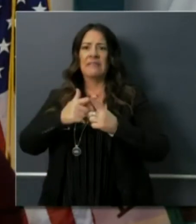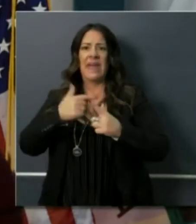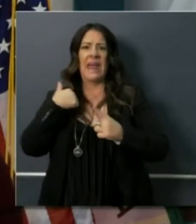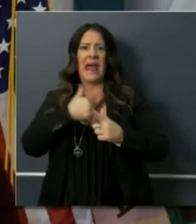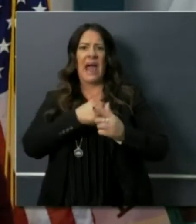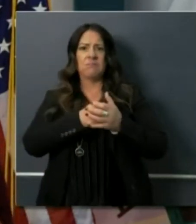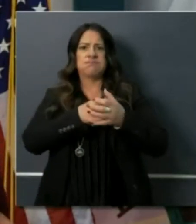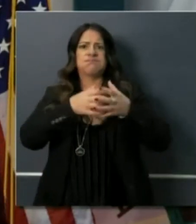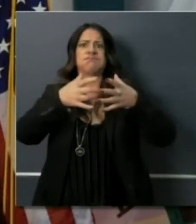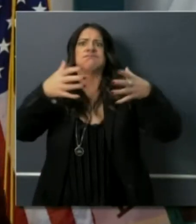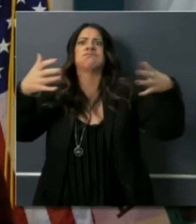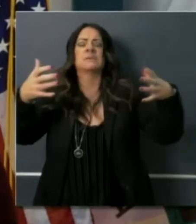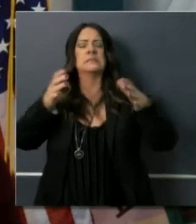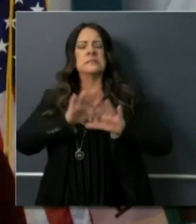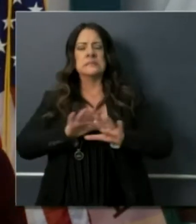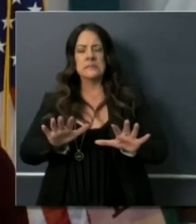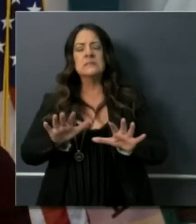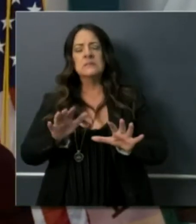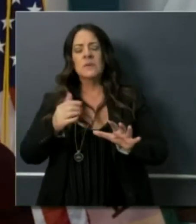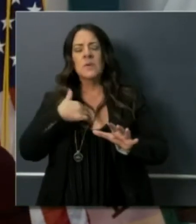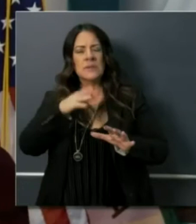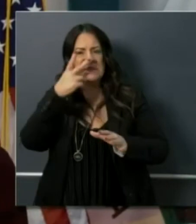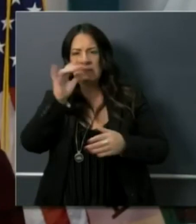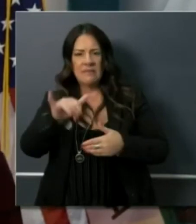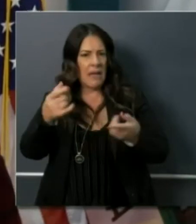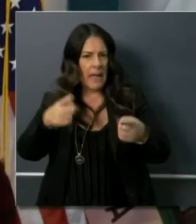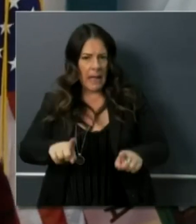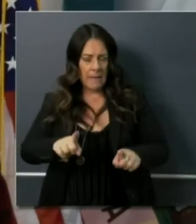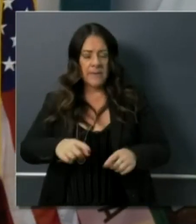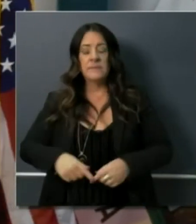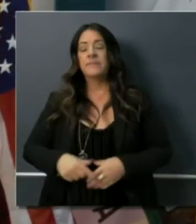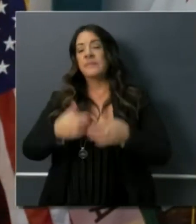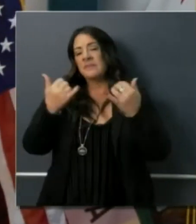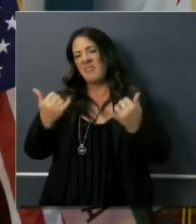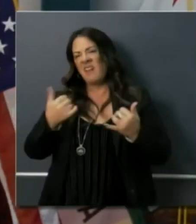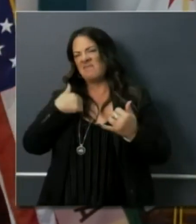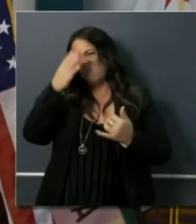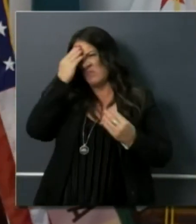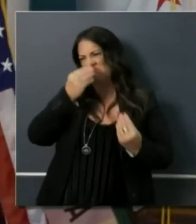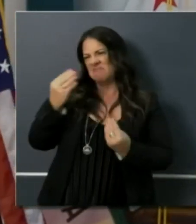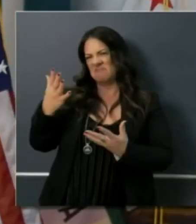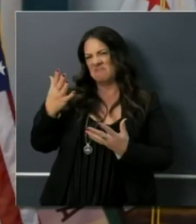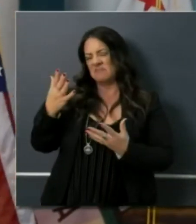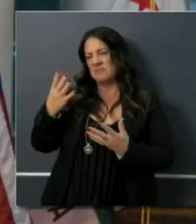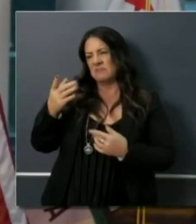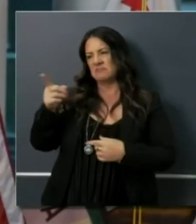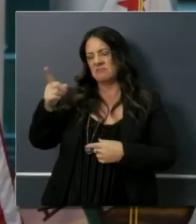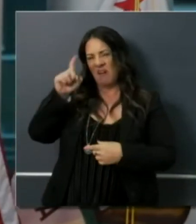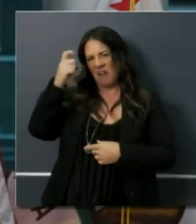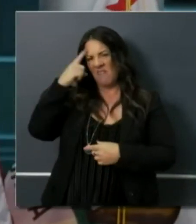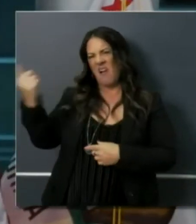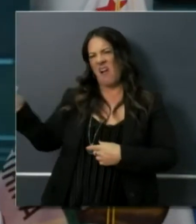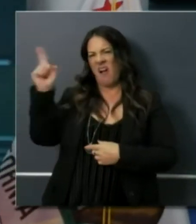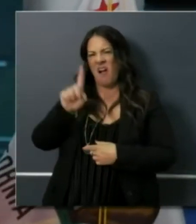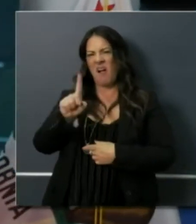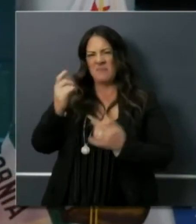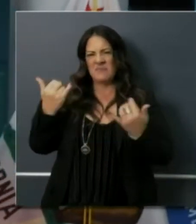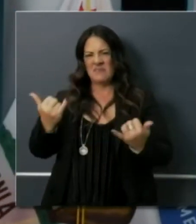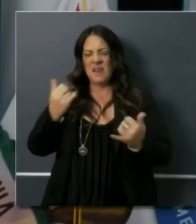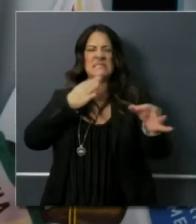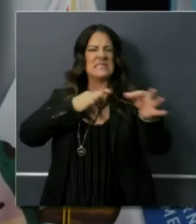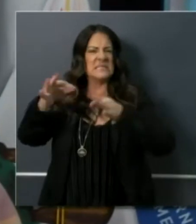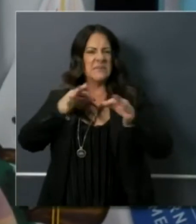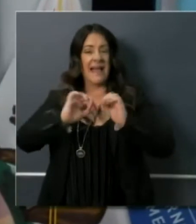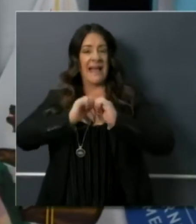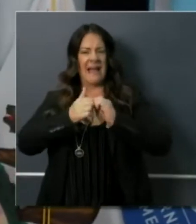with that, I wanted to kick it back to the governor so we can talk a little bit more about the efforts we are having to support skilled